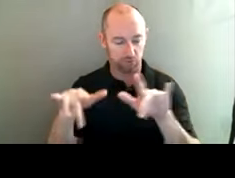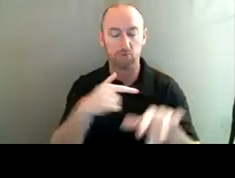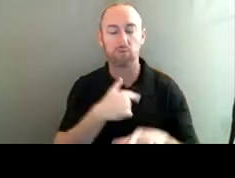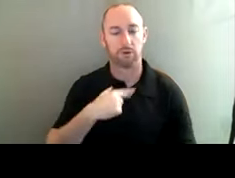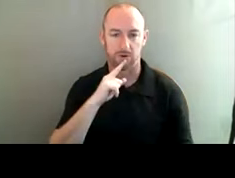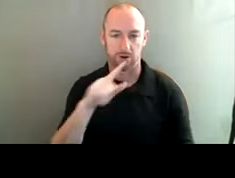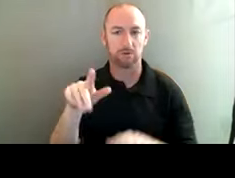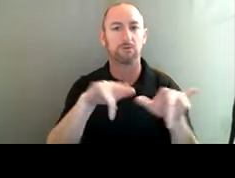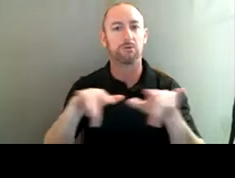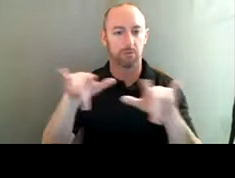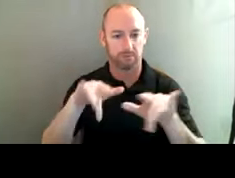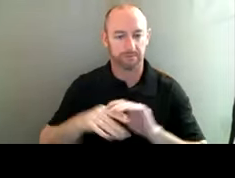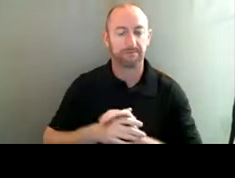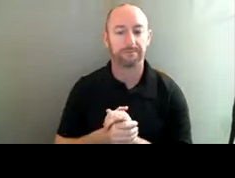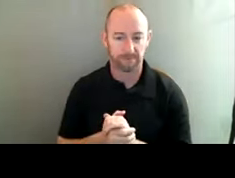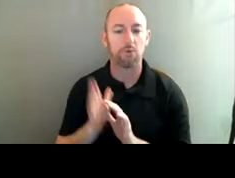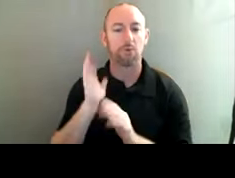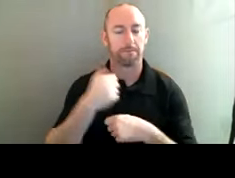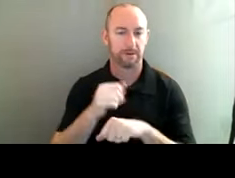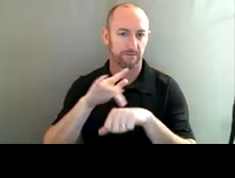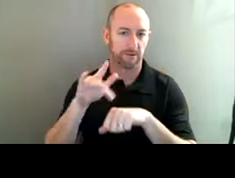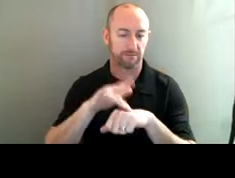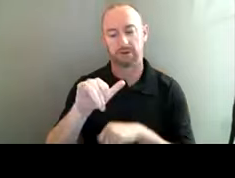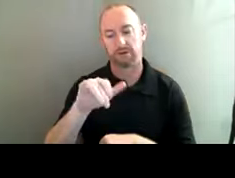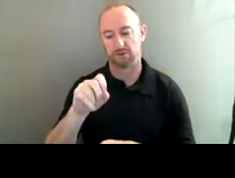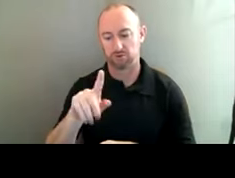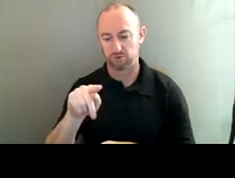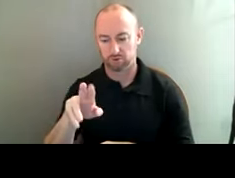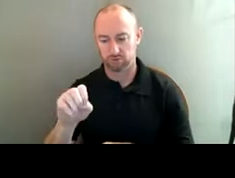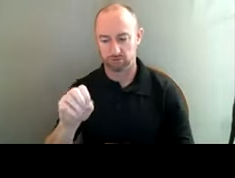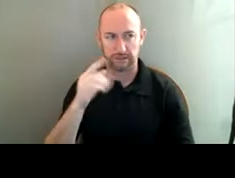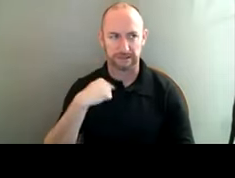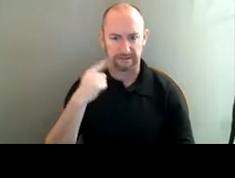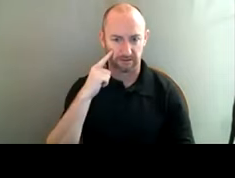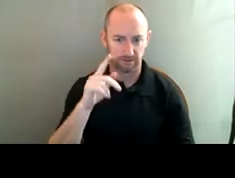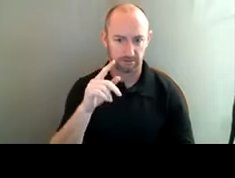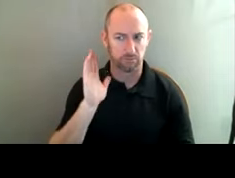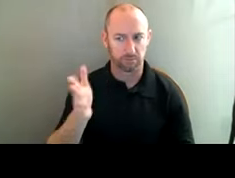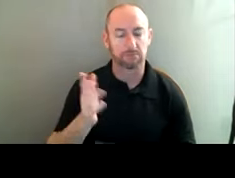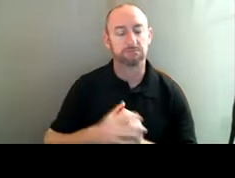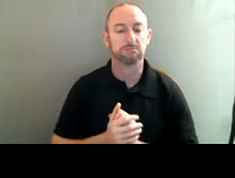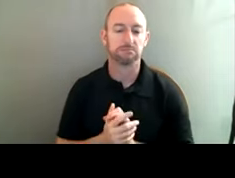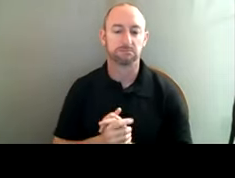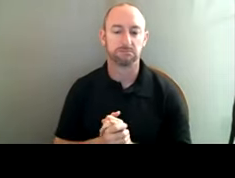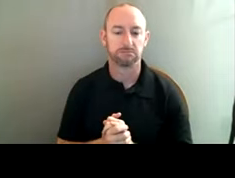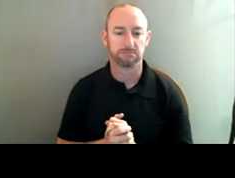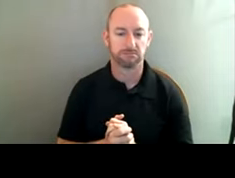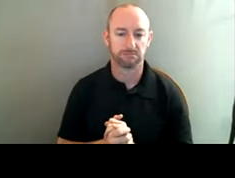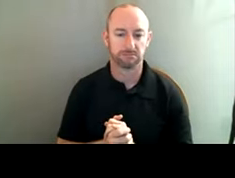it, and we'll make it available on YouTube. So, or I think our YouTube, but